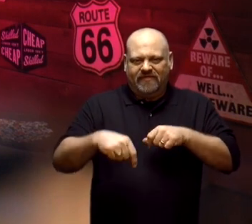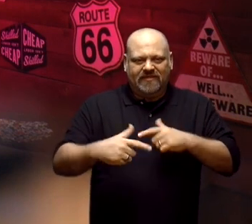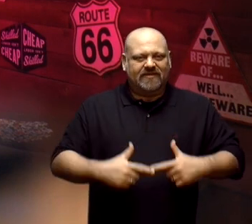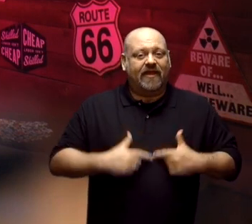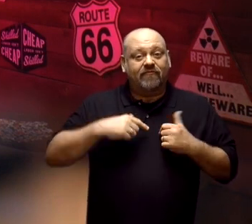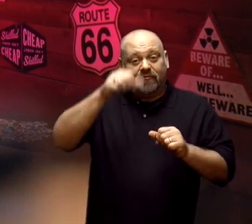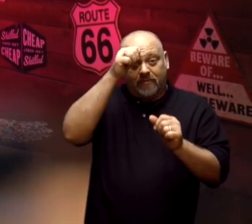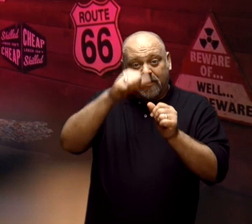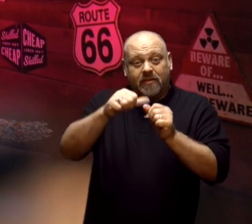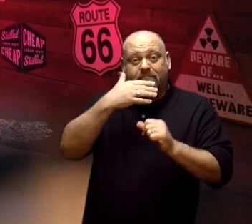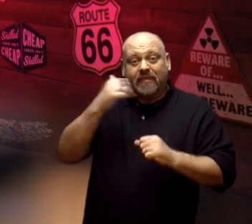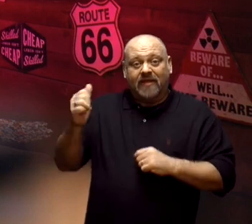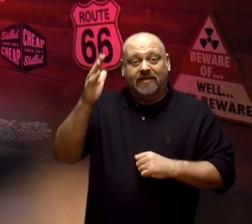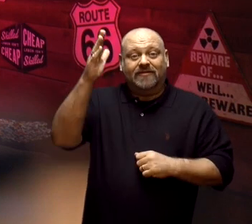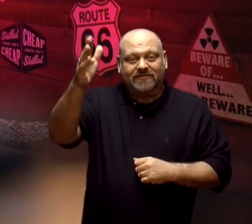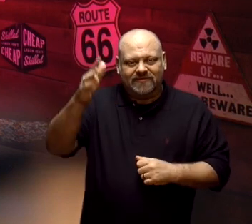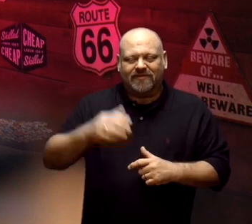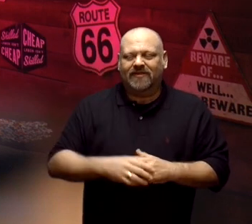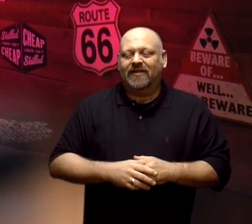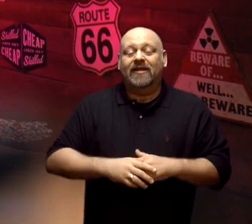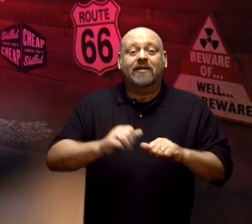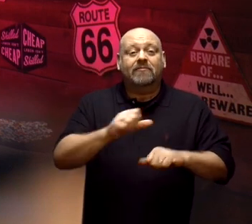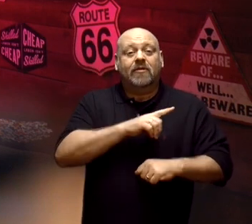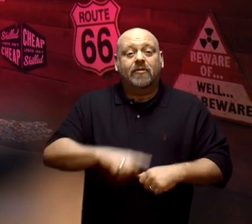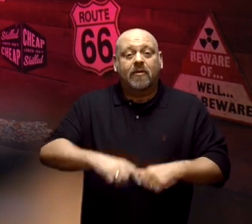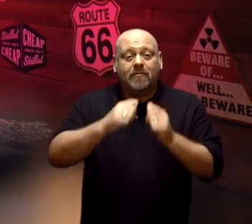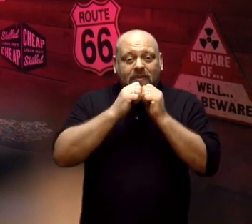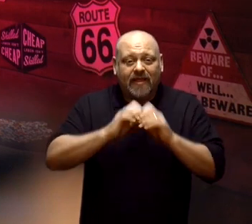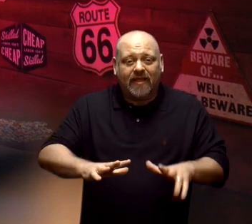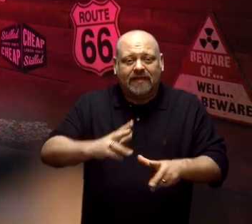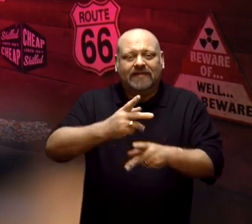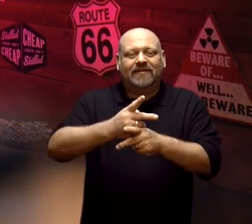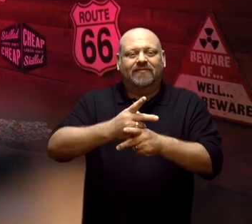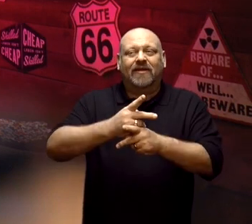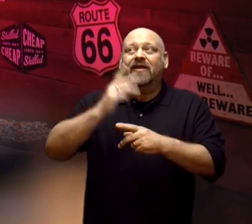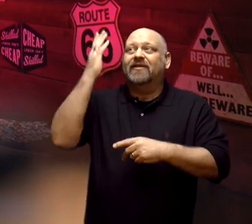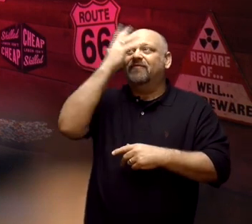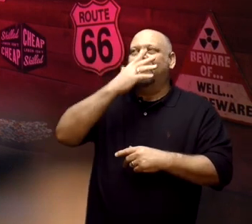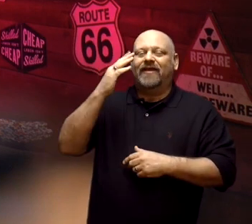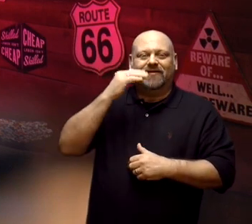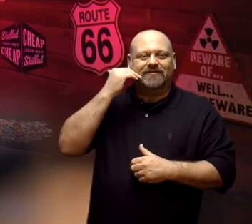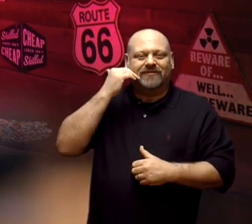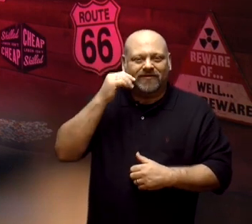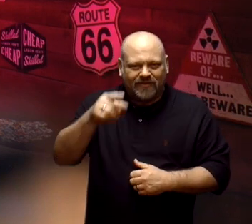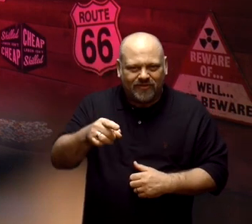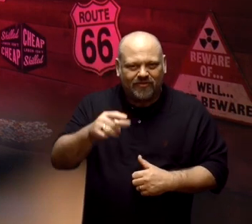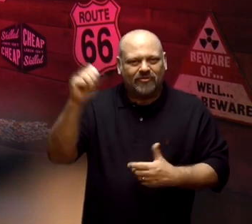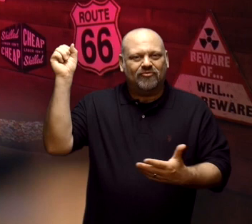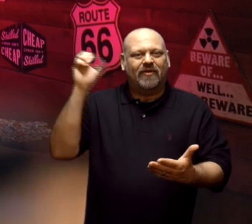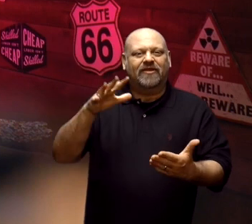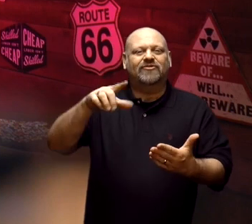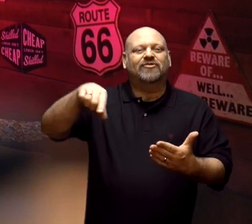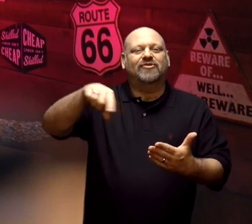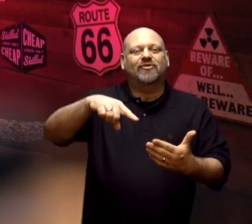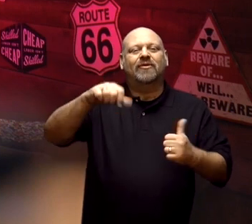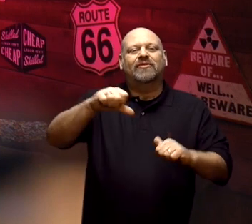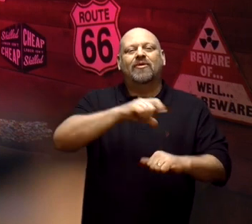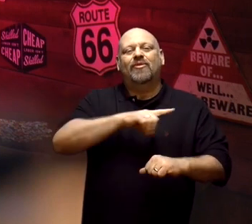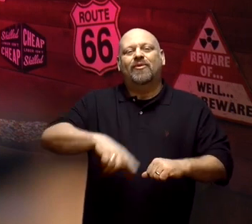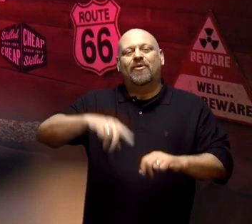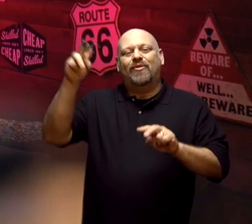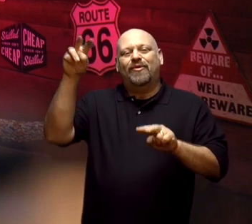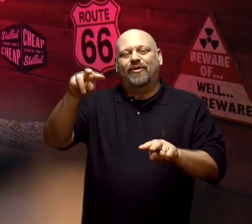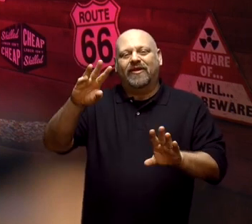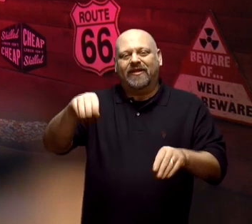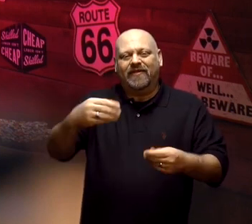yet to come. May the Lord bless you and keep you, and make his face to shine upon you and be gracious to you. May the Lord look